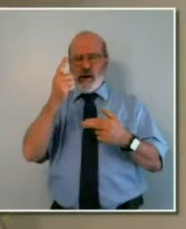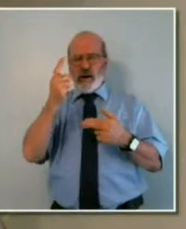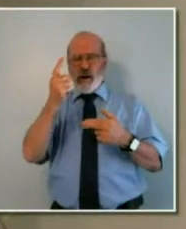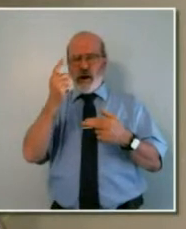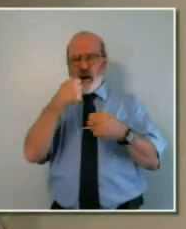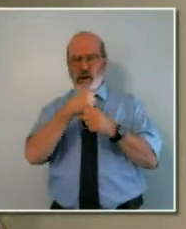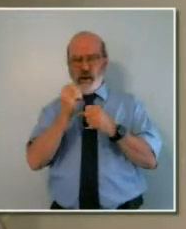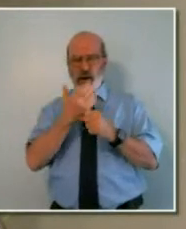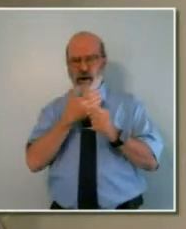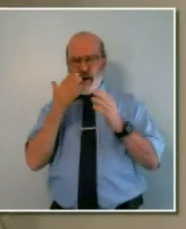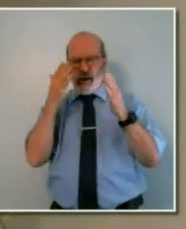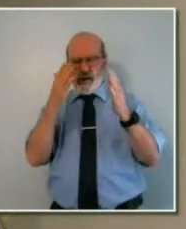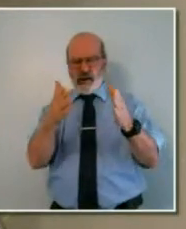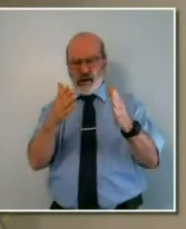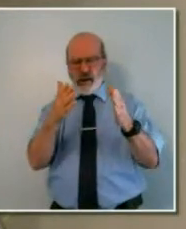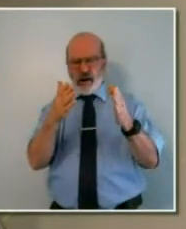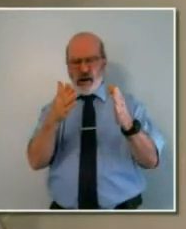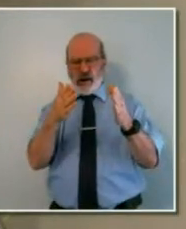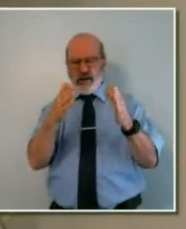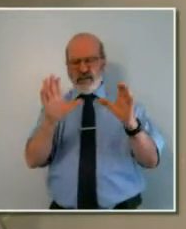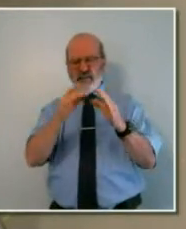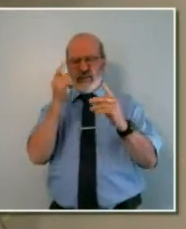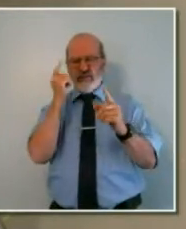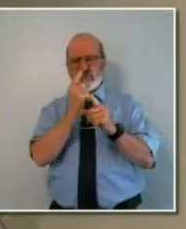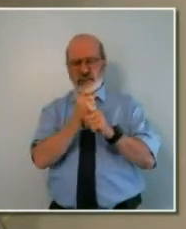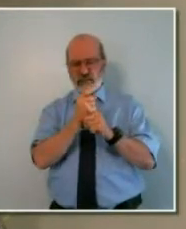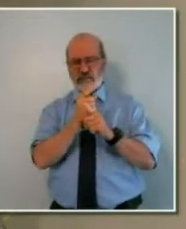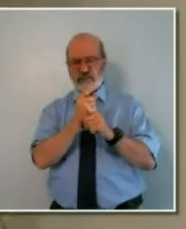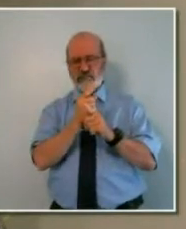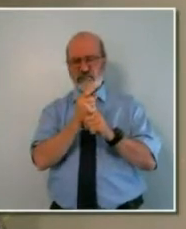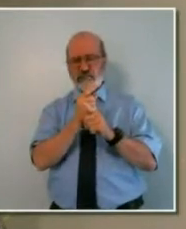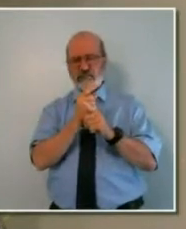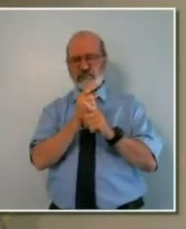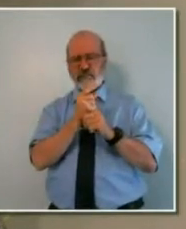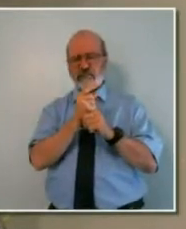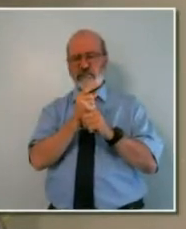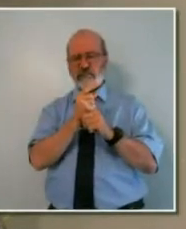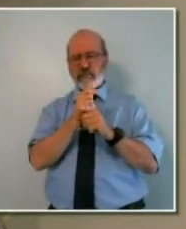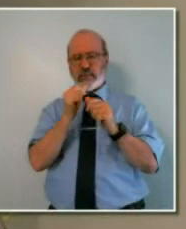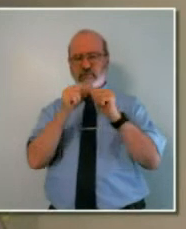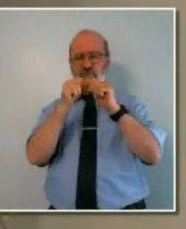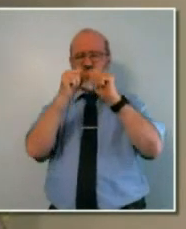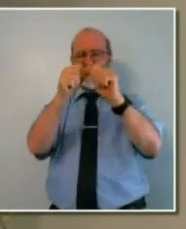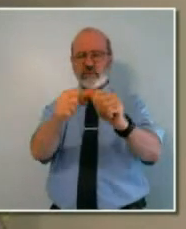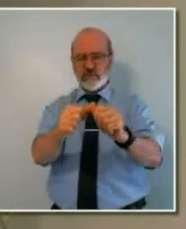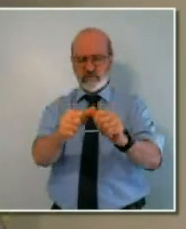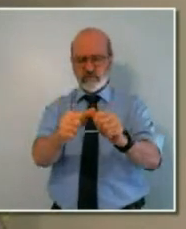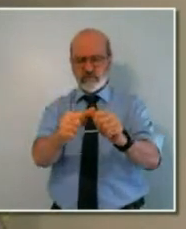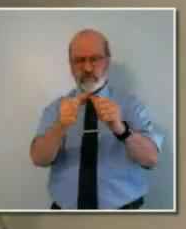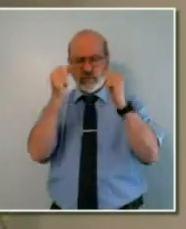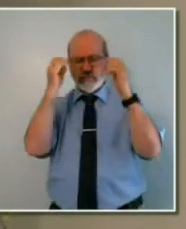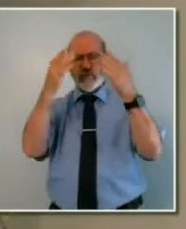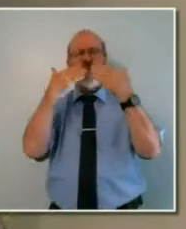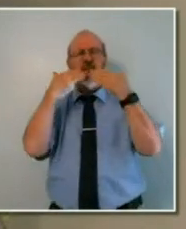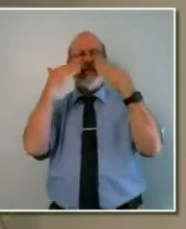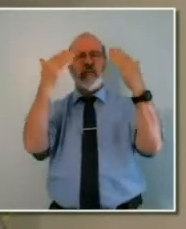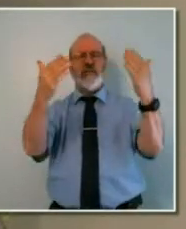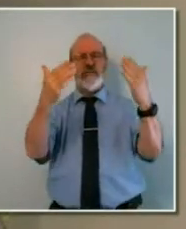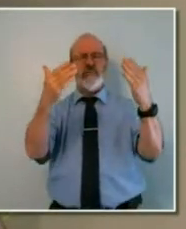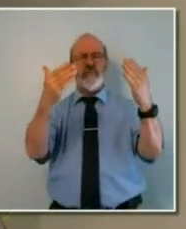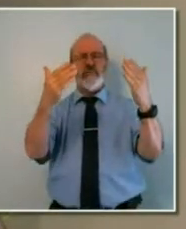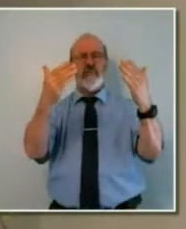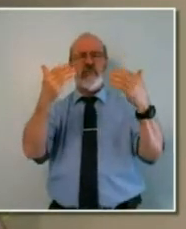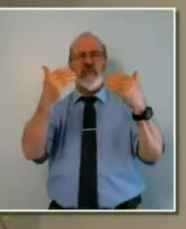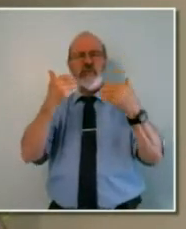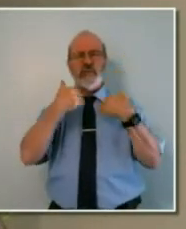our doings to do that which is right and to persevere. Father, thank you that we have